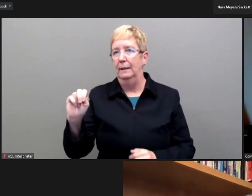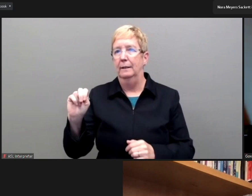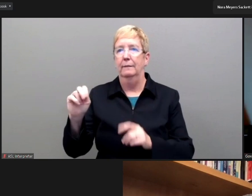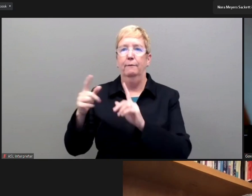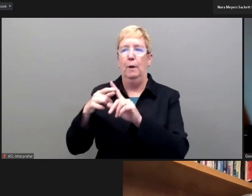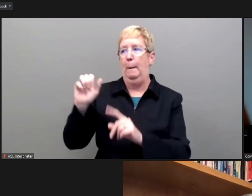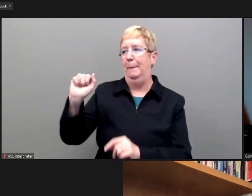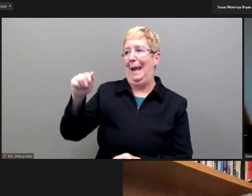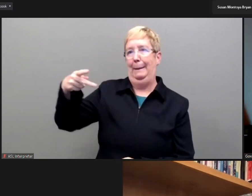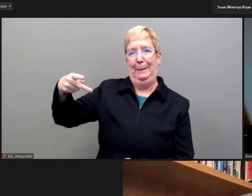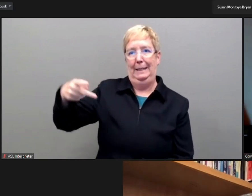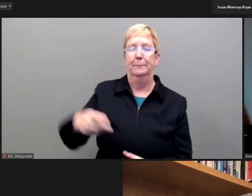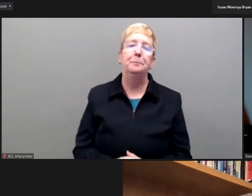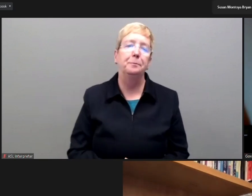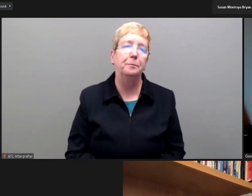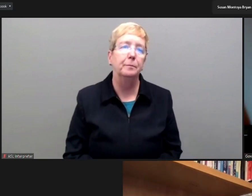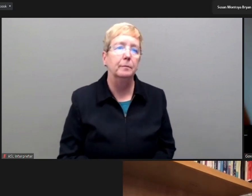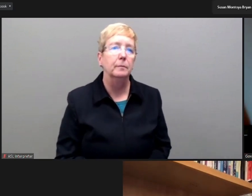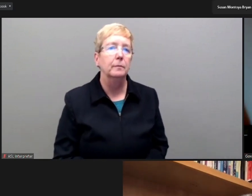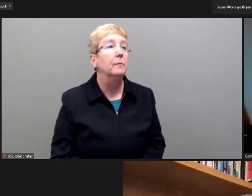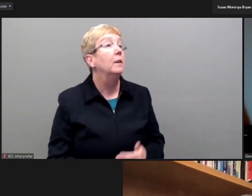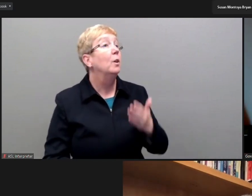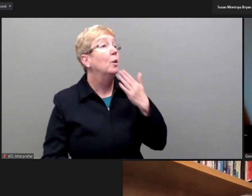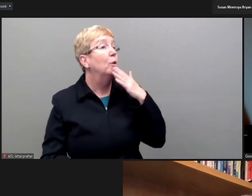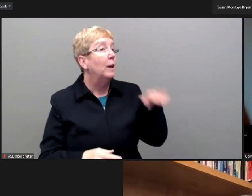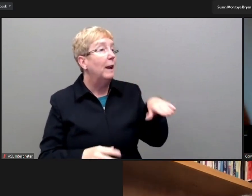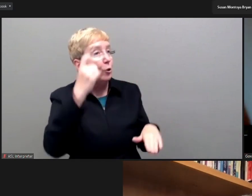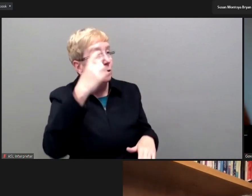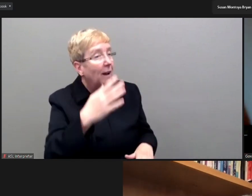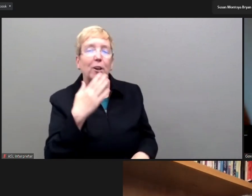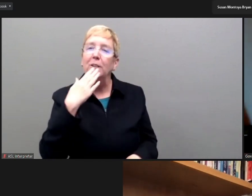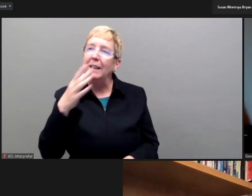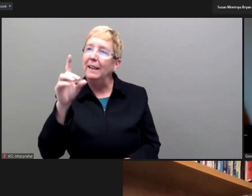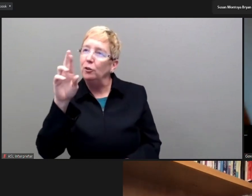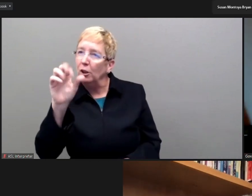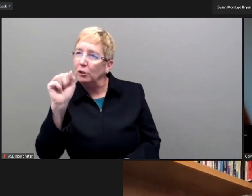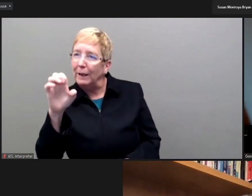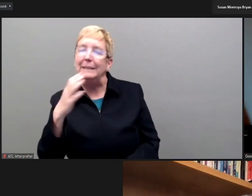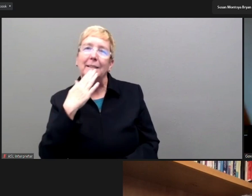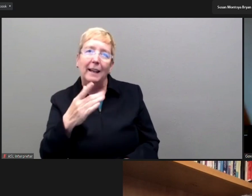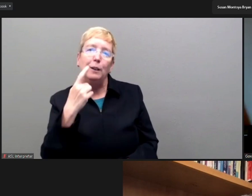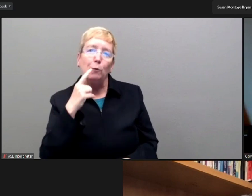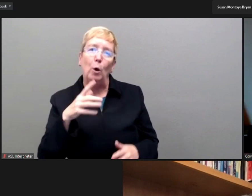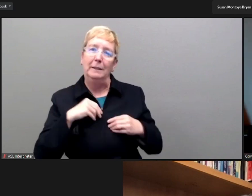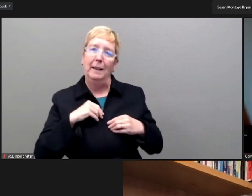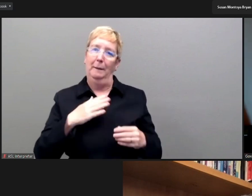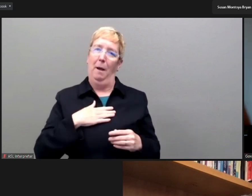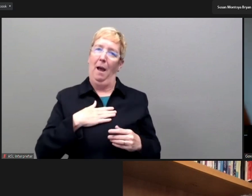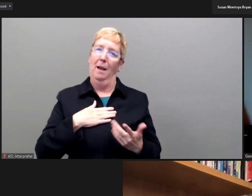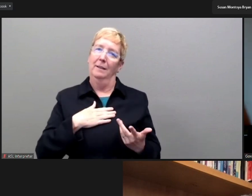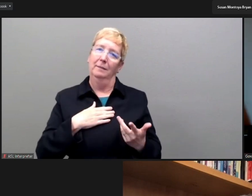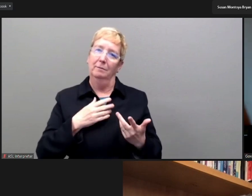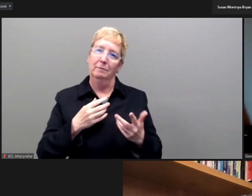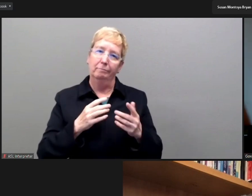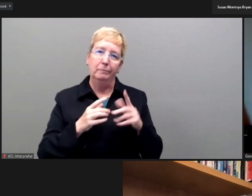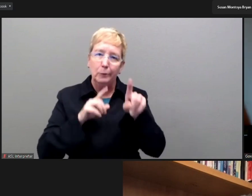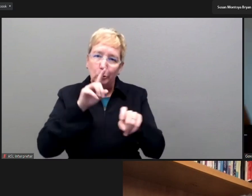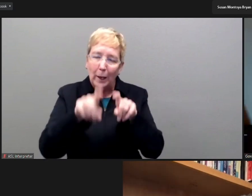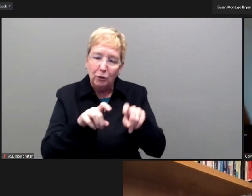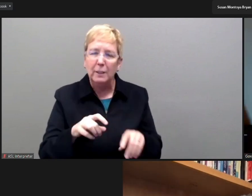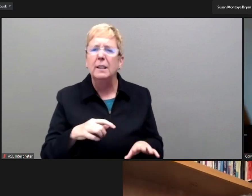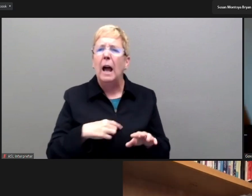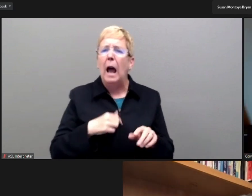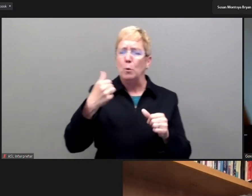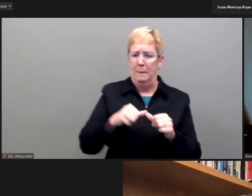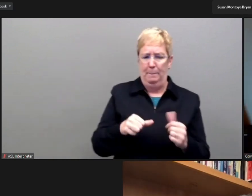Good Susan, afternoon, Governor and Dr. Scrace. Thanks for taking our calls. 2 questions for you. I know the first time around enforcement was pretty